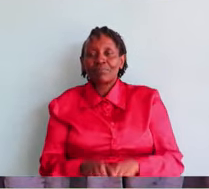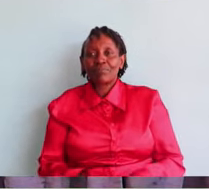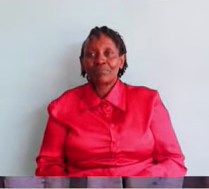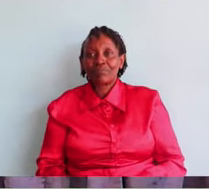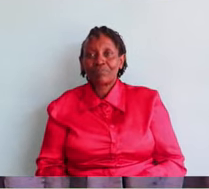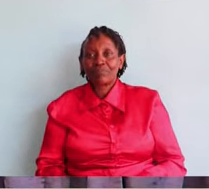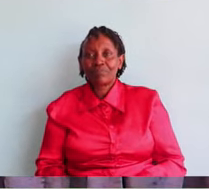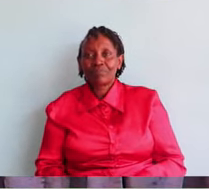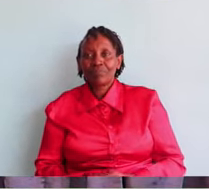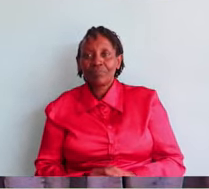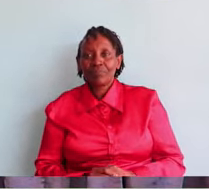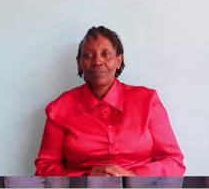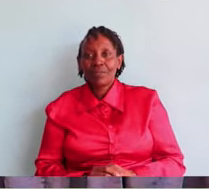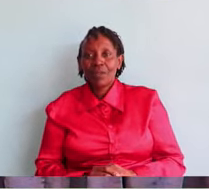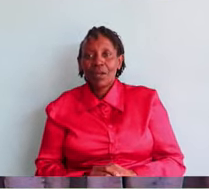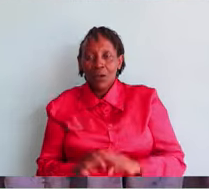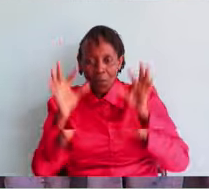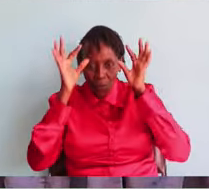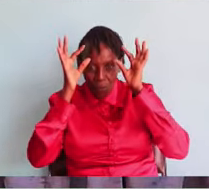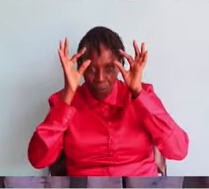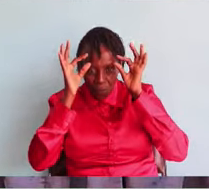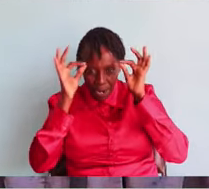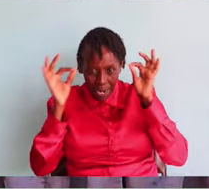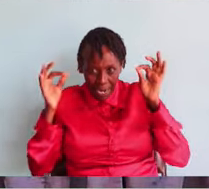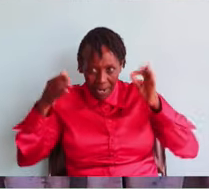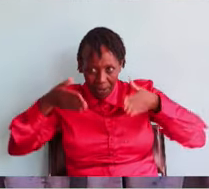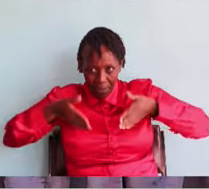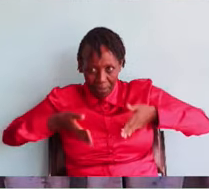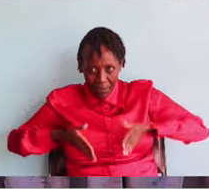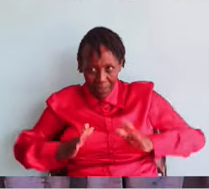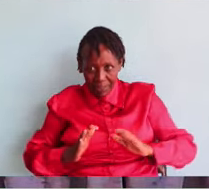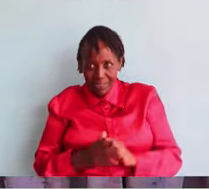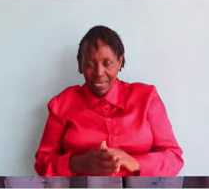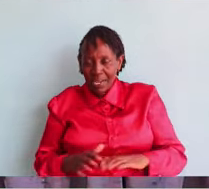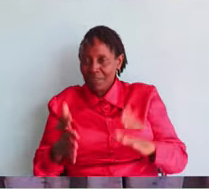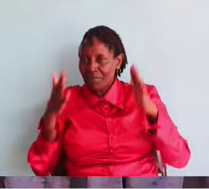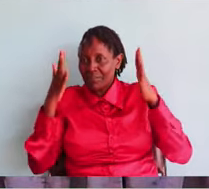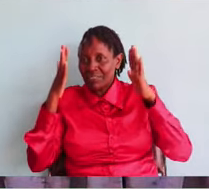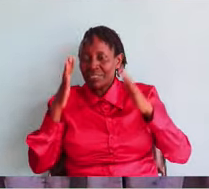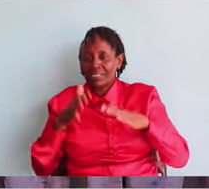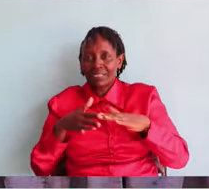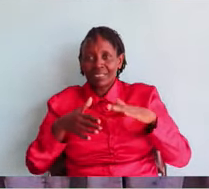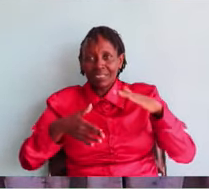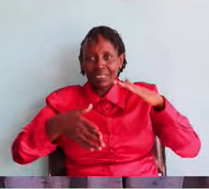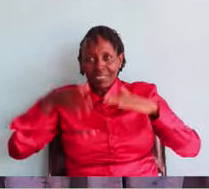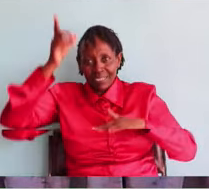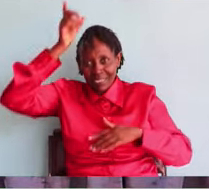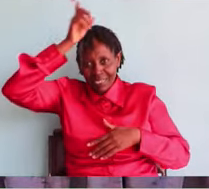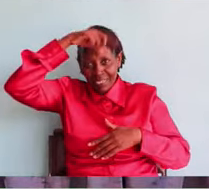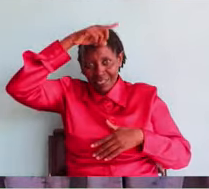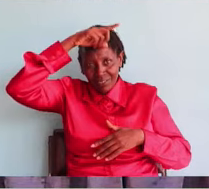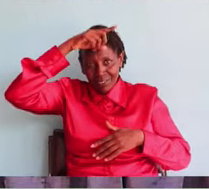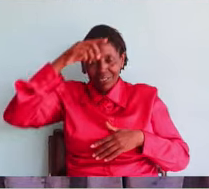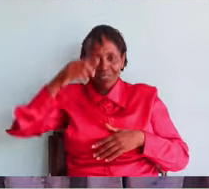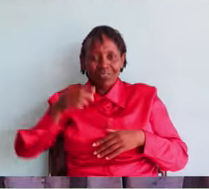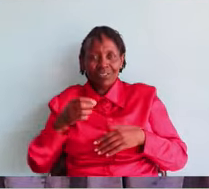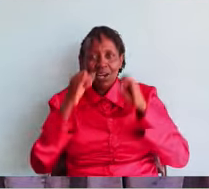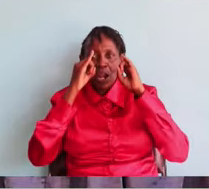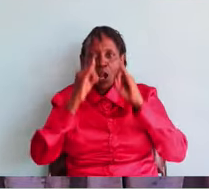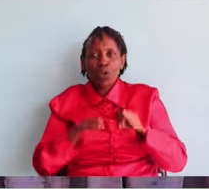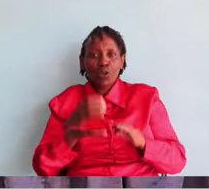times, in the weddings, in the new births, anniversaries, graduations, new homes that people